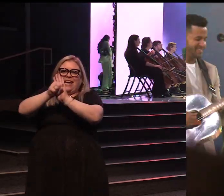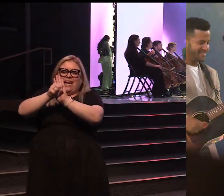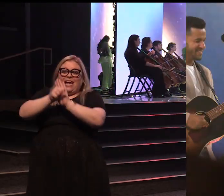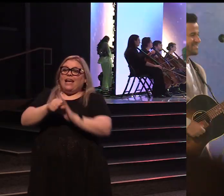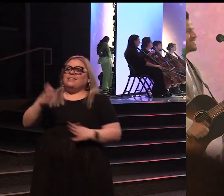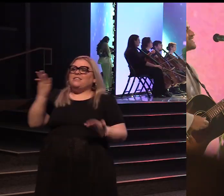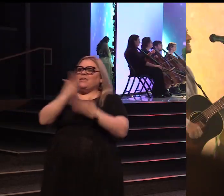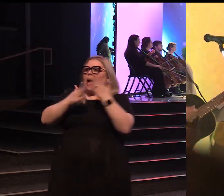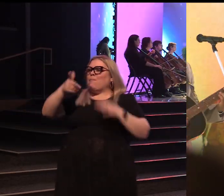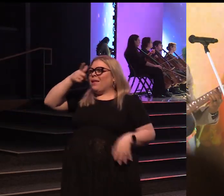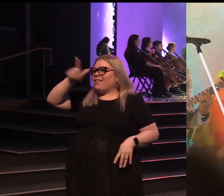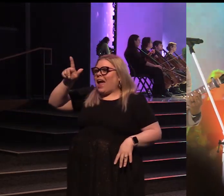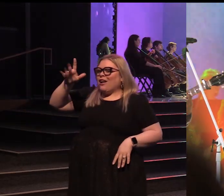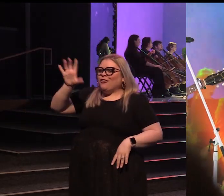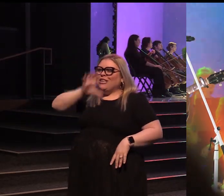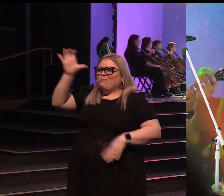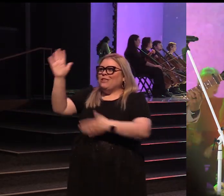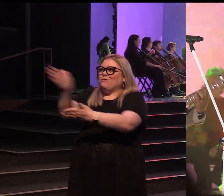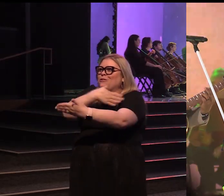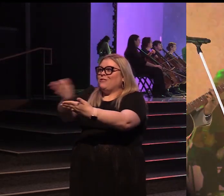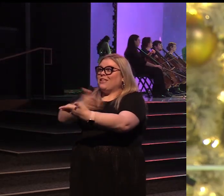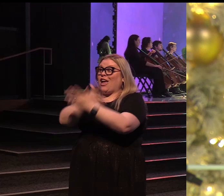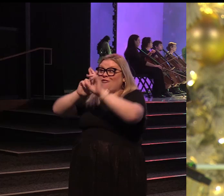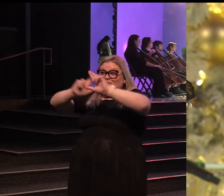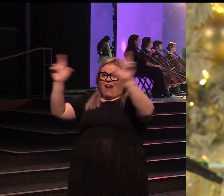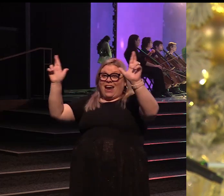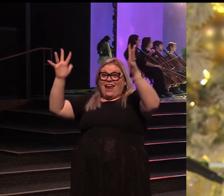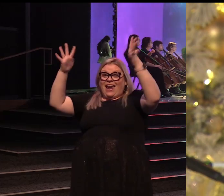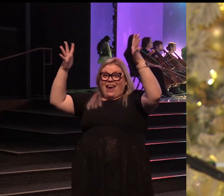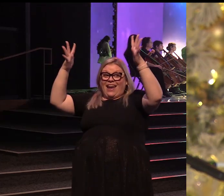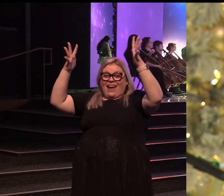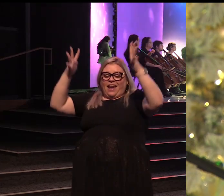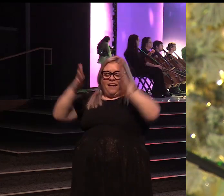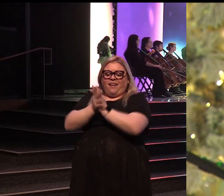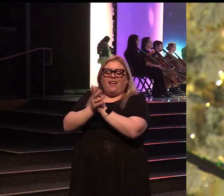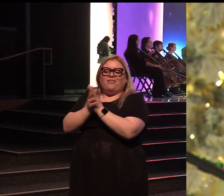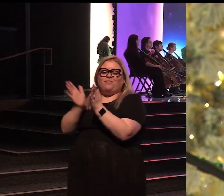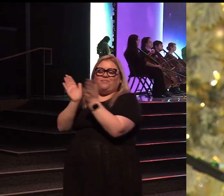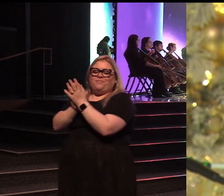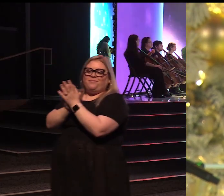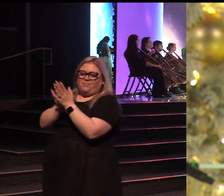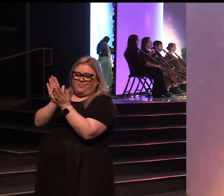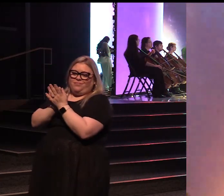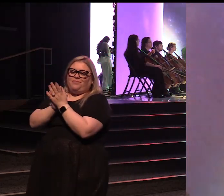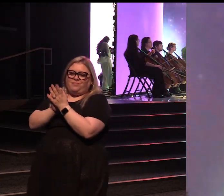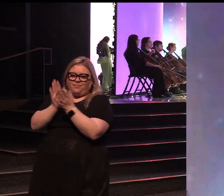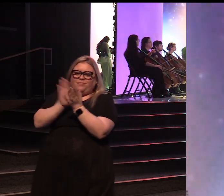Christmas music? Let's put those hands together, come on! Woo!